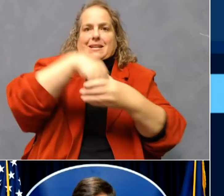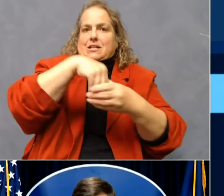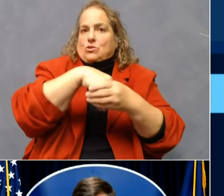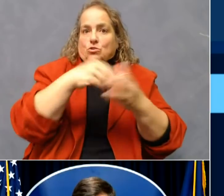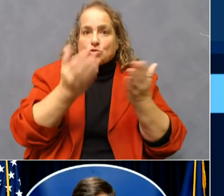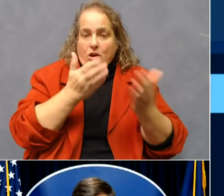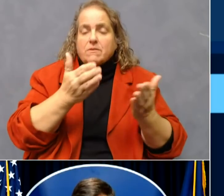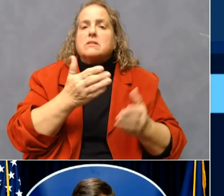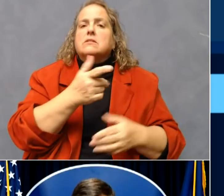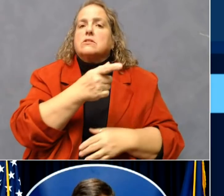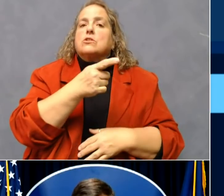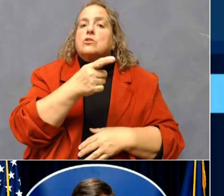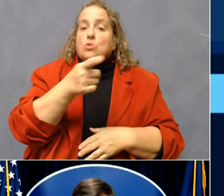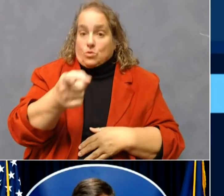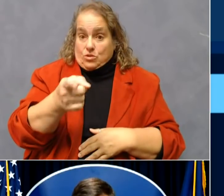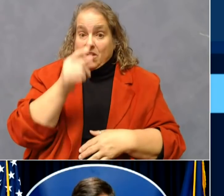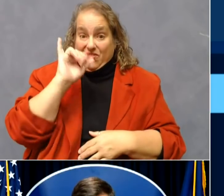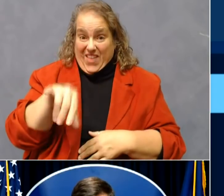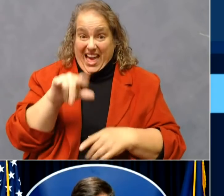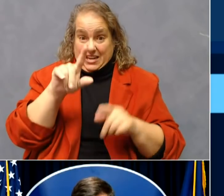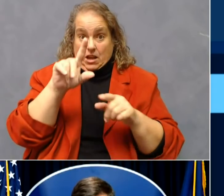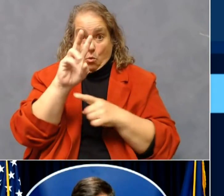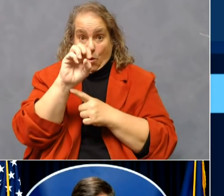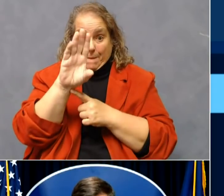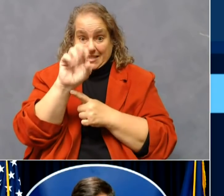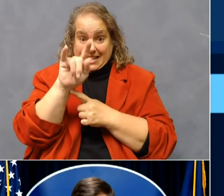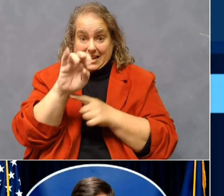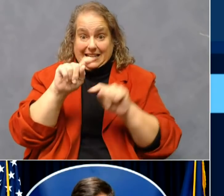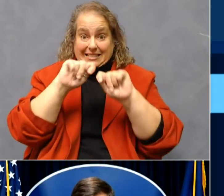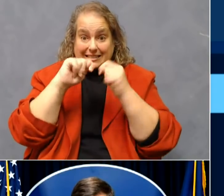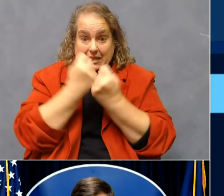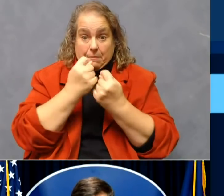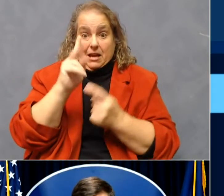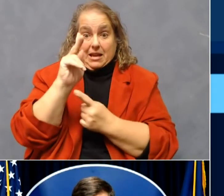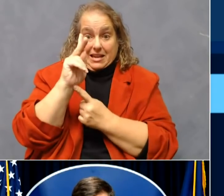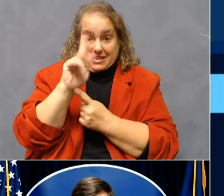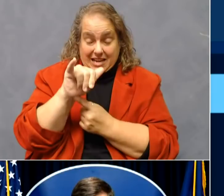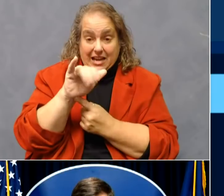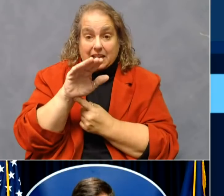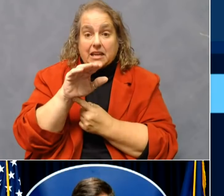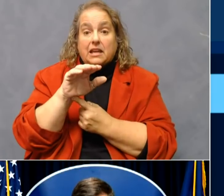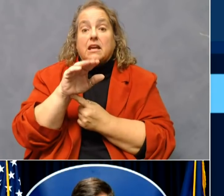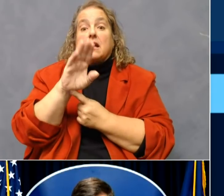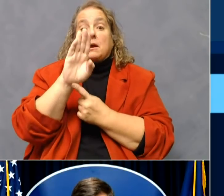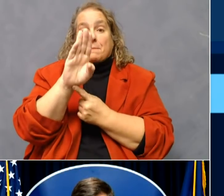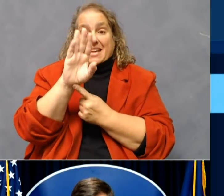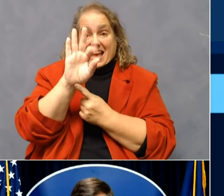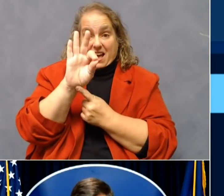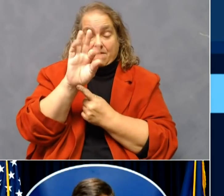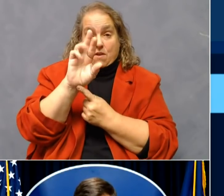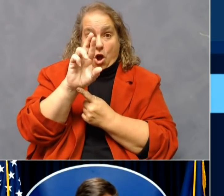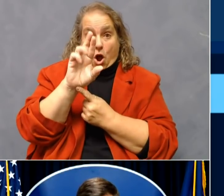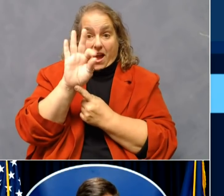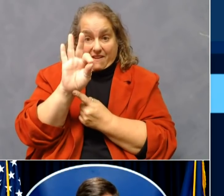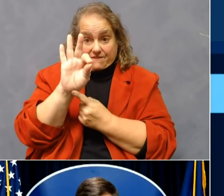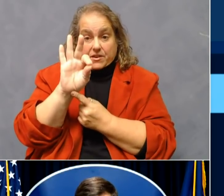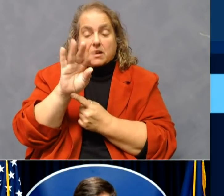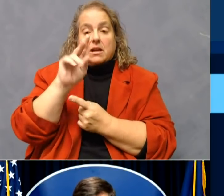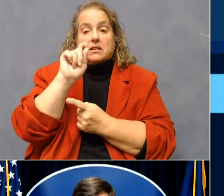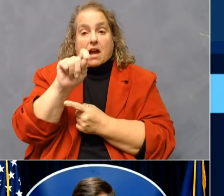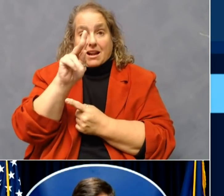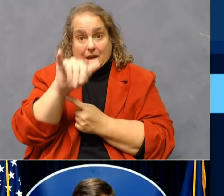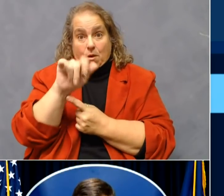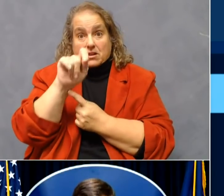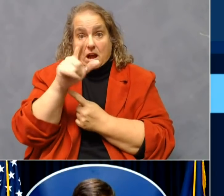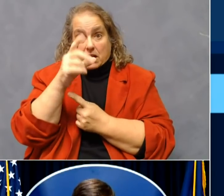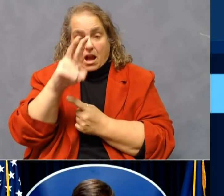and Beverage Relief Fund to provide financial assistance to restaurants and bars that were required to close for on-site or indoor